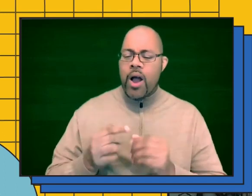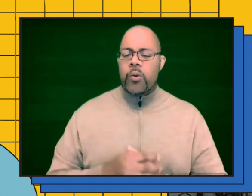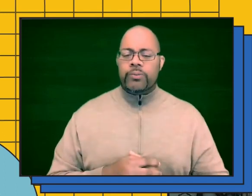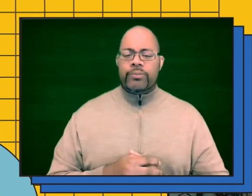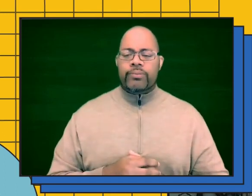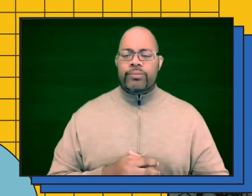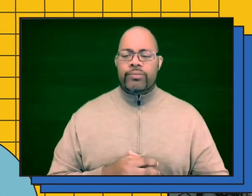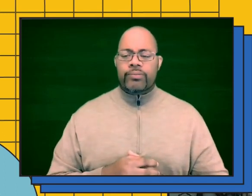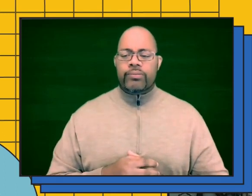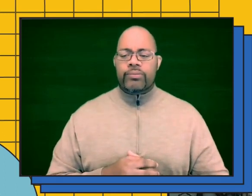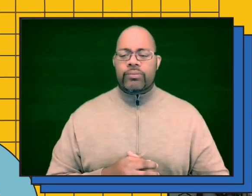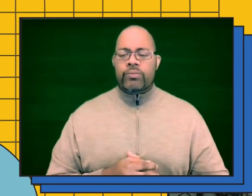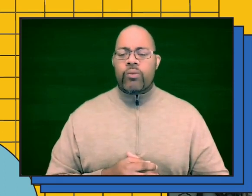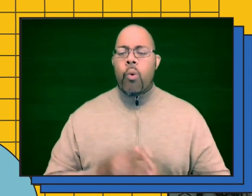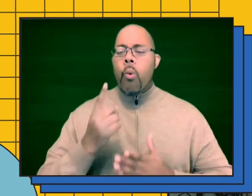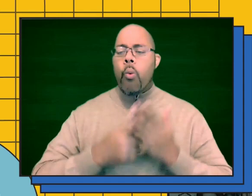bit about